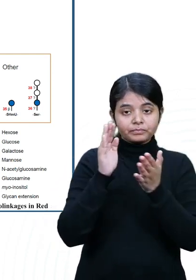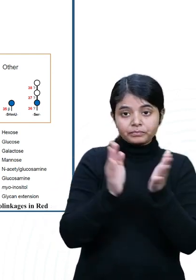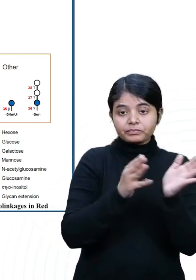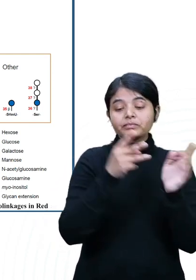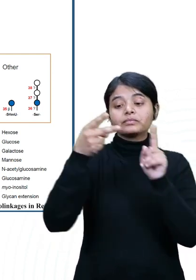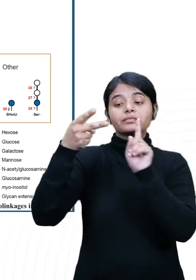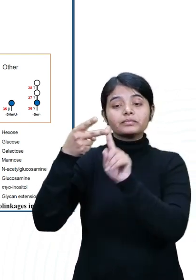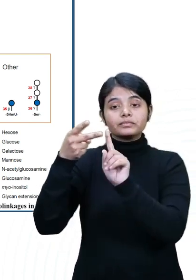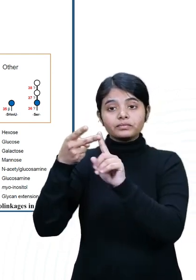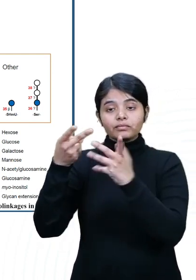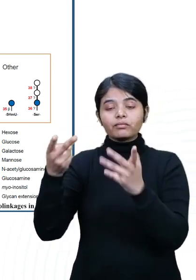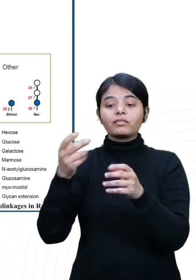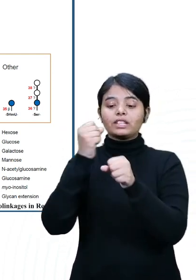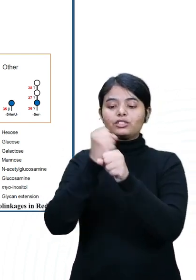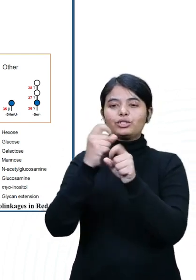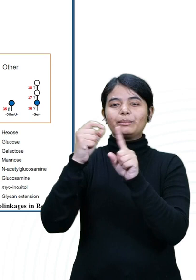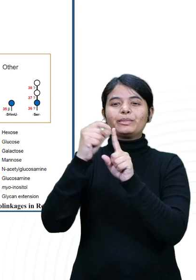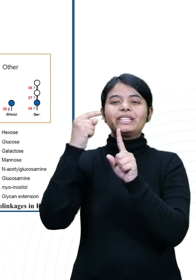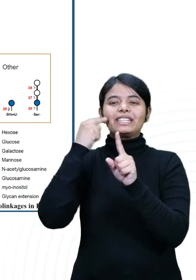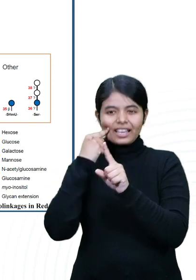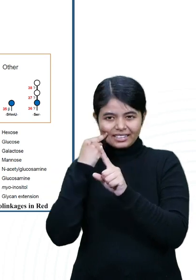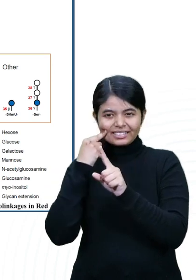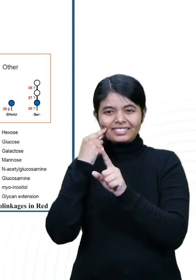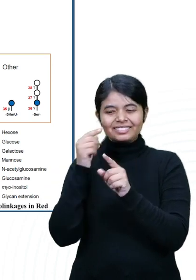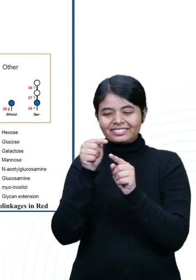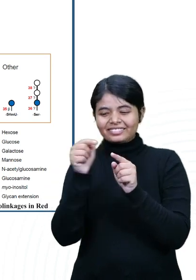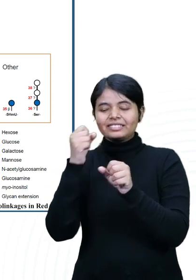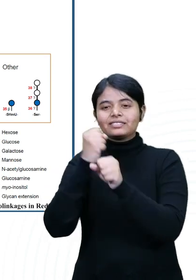in N-glycans, there are oligomanostructures,